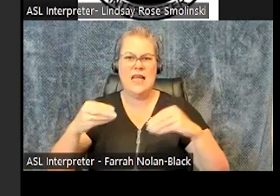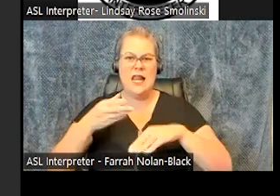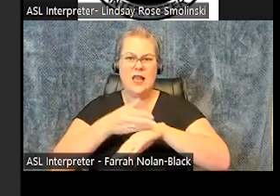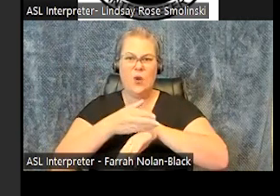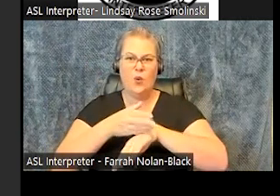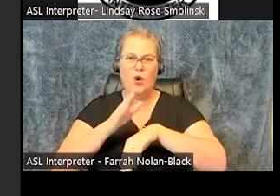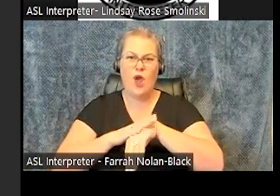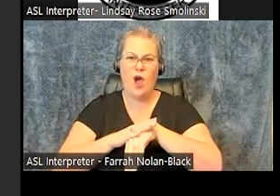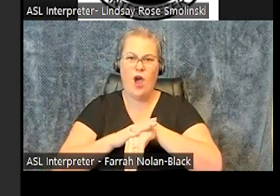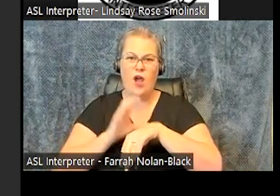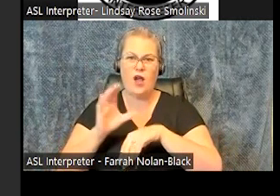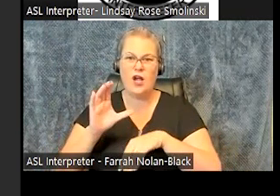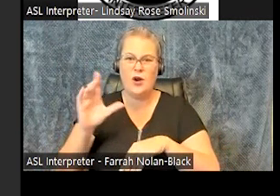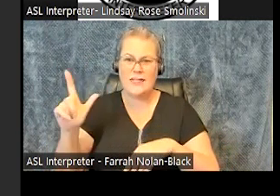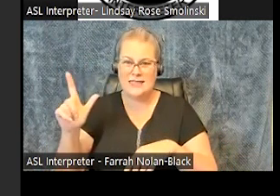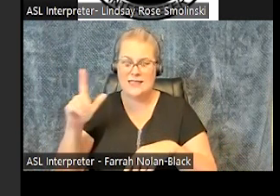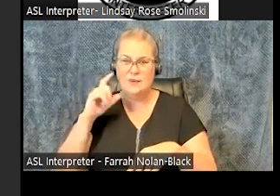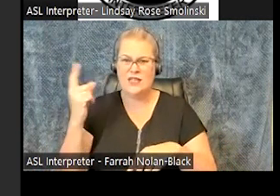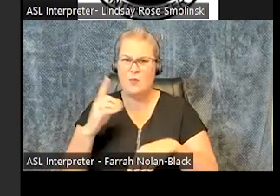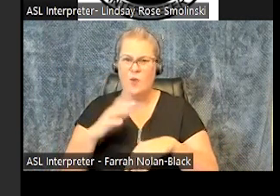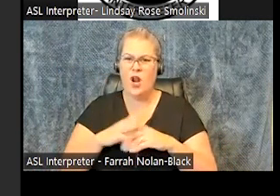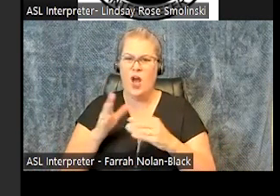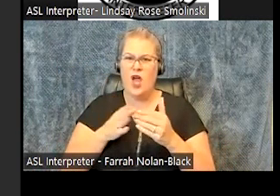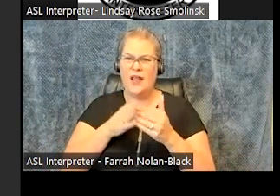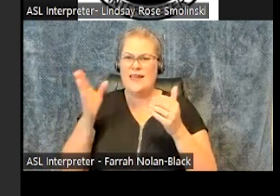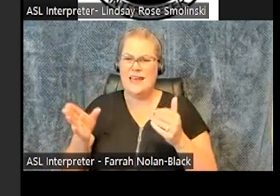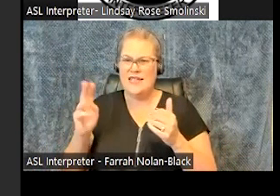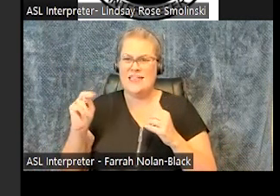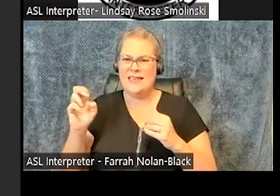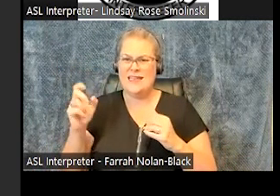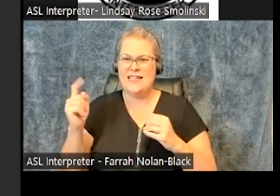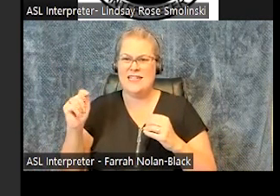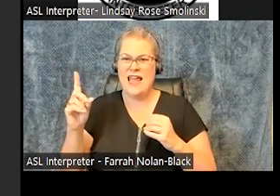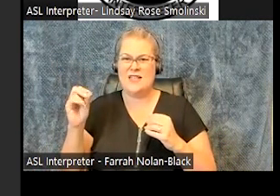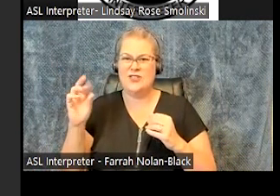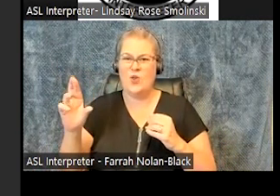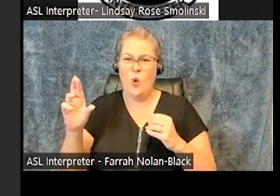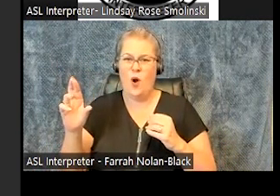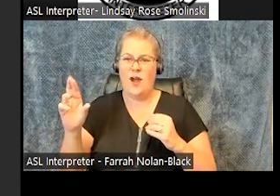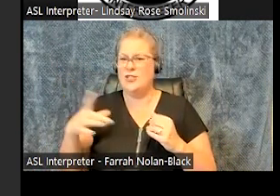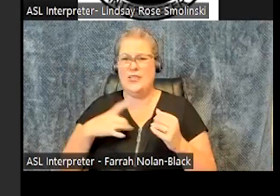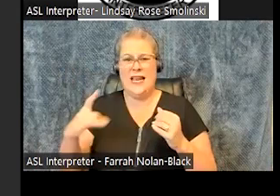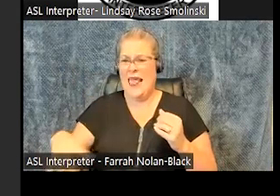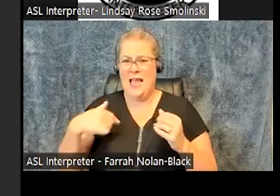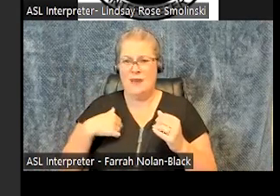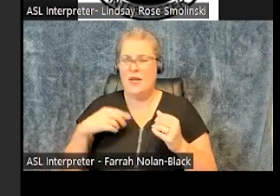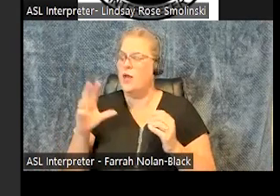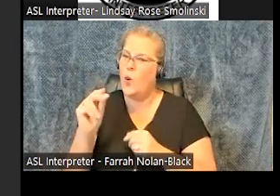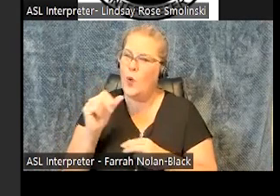on Nextdoor didn't like me. No, her name's not Karen. So anyways,